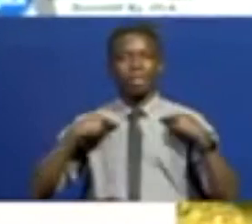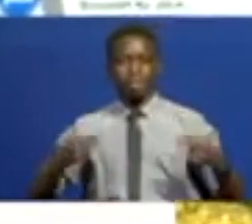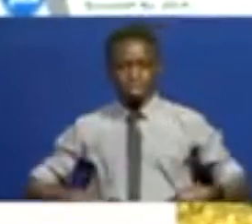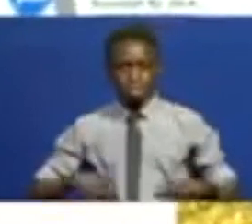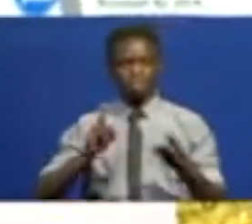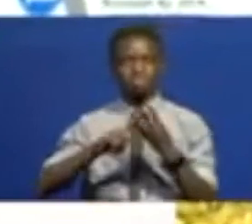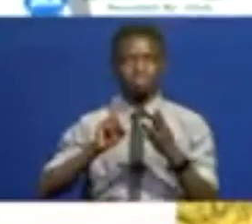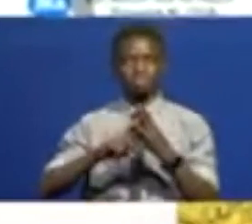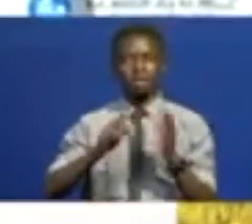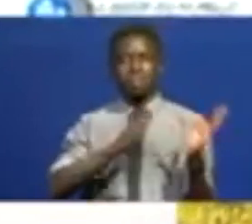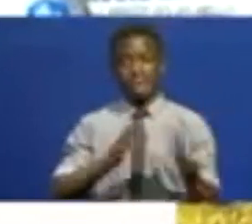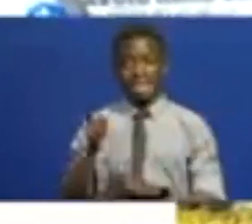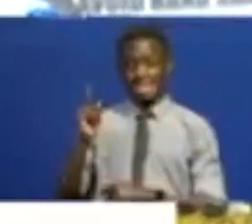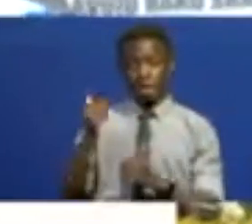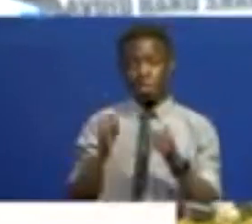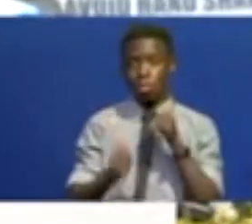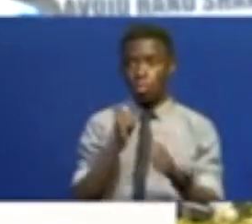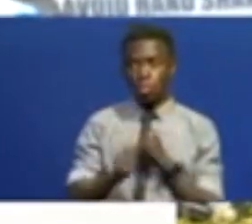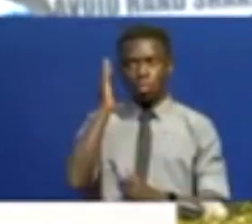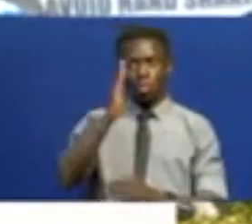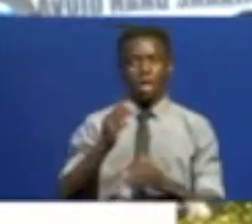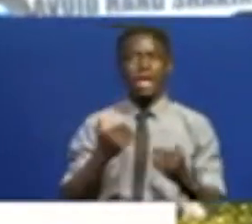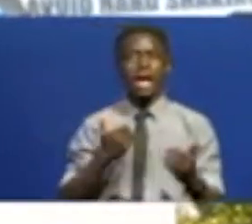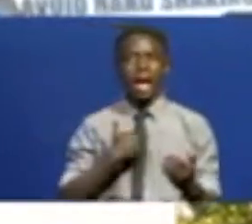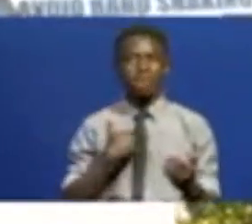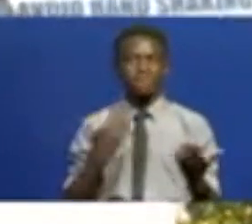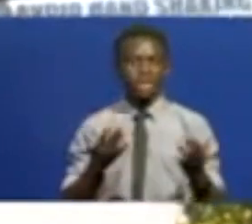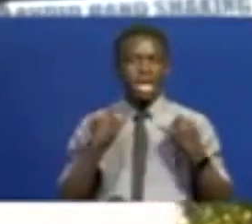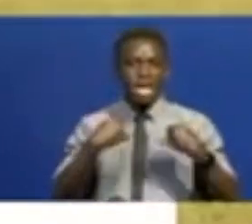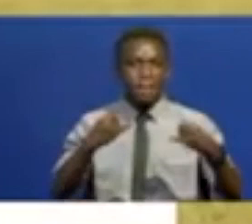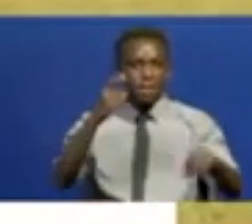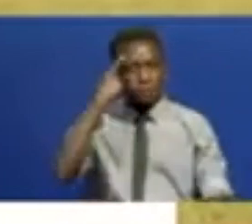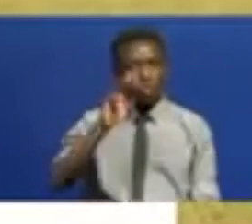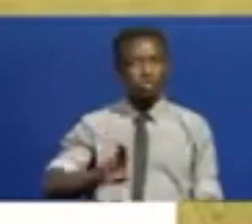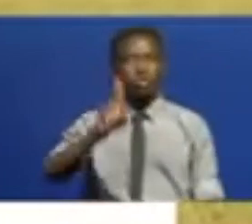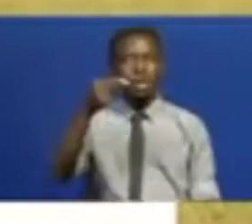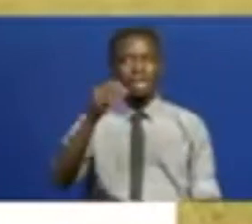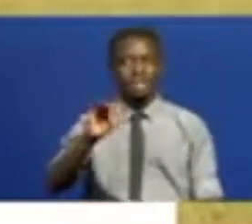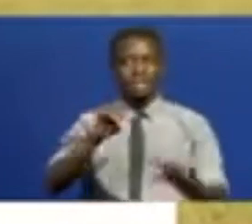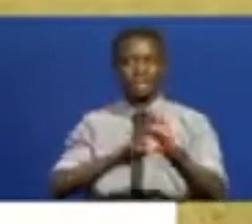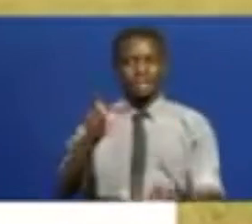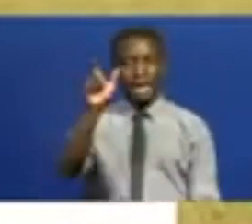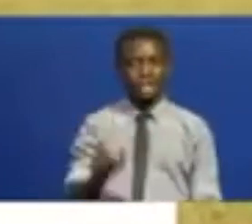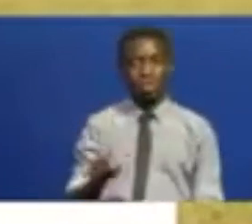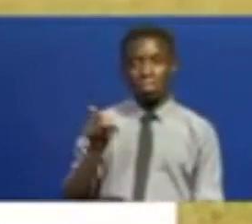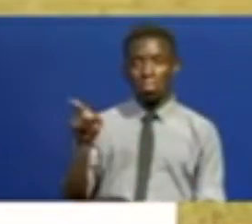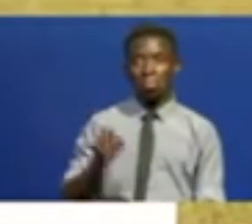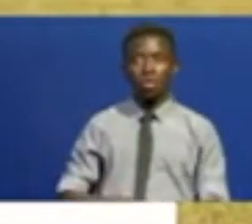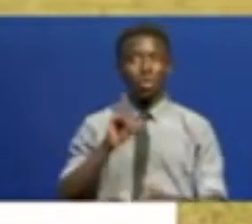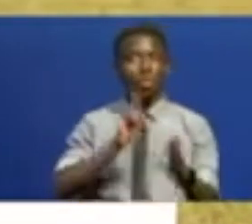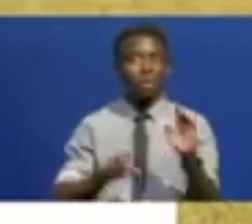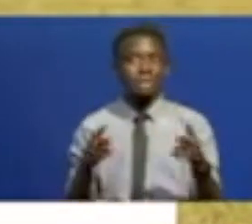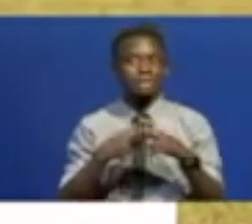facilities elevated to facilitate implementation of UHC in the region. One of the things that we'll be doing tomorrow is to